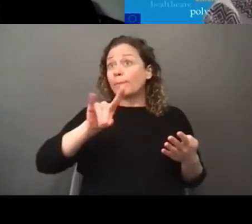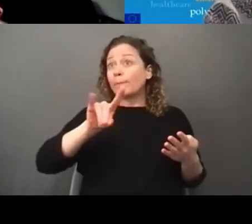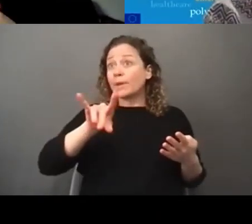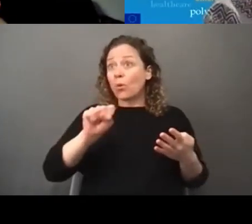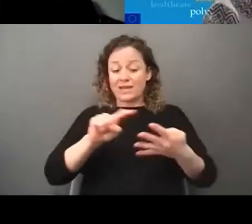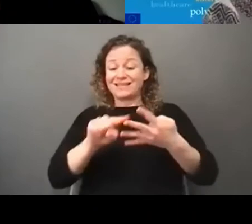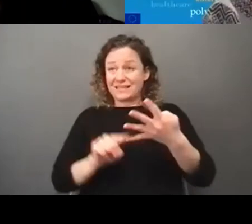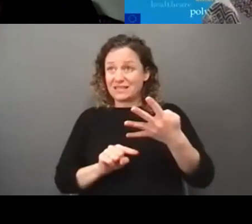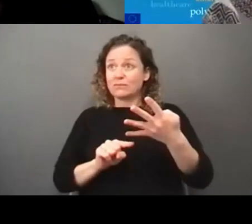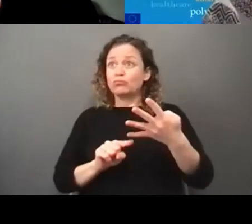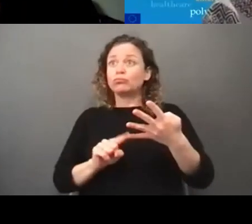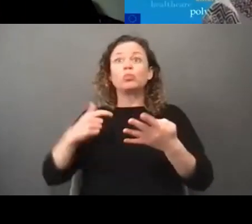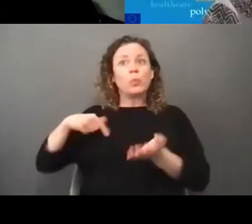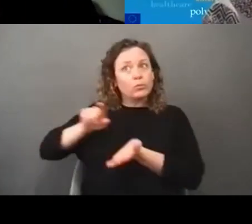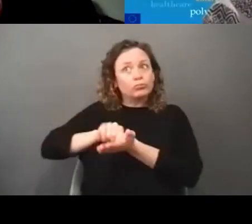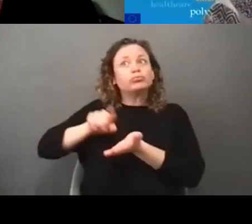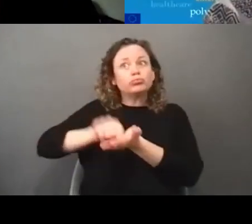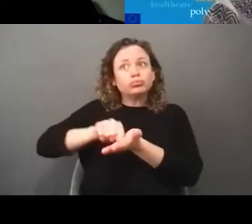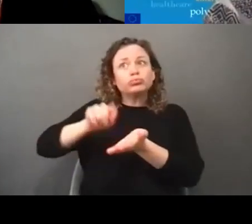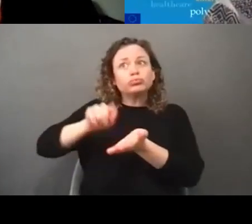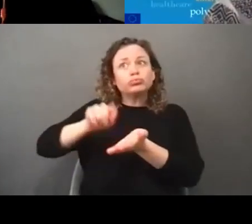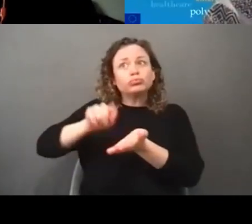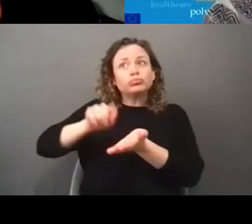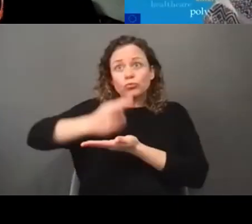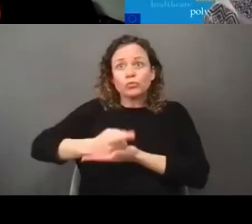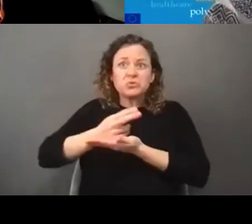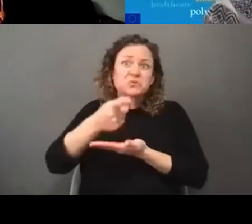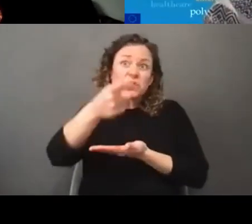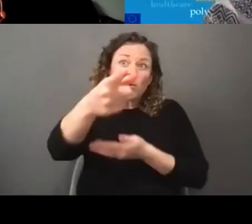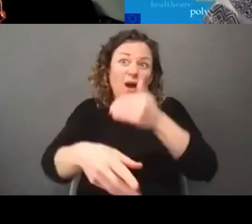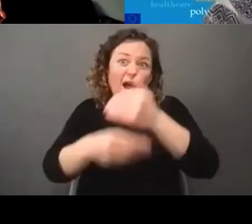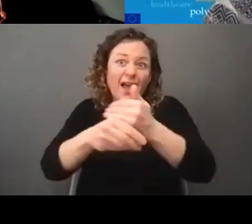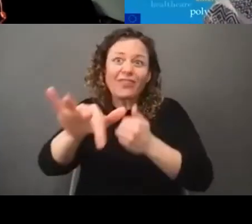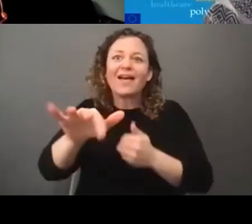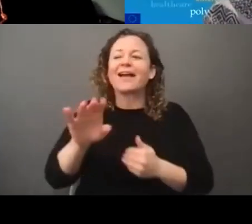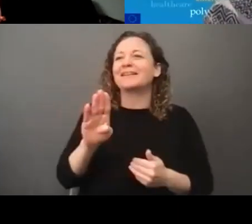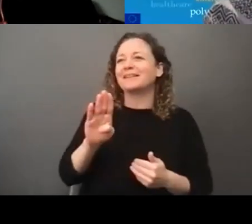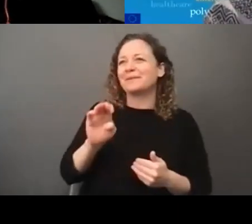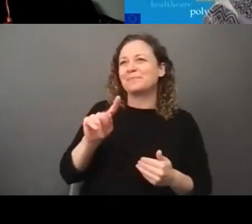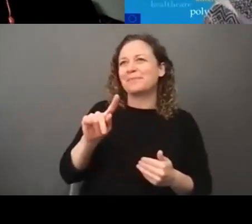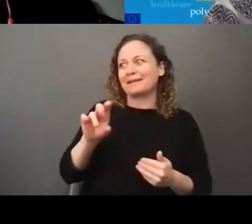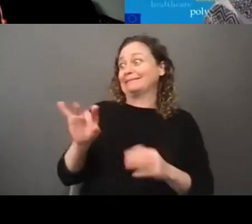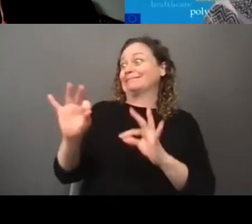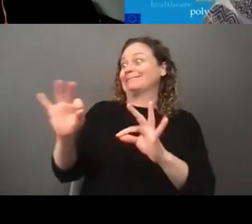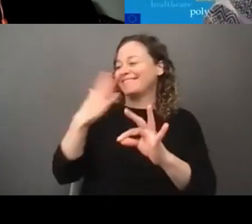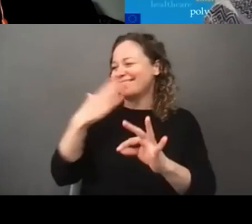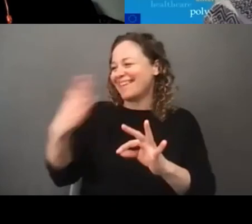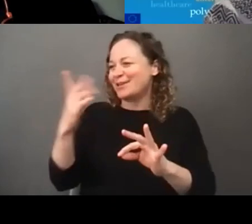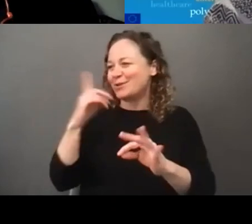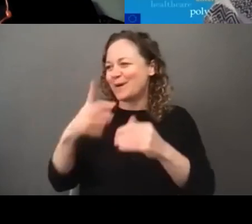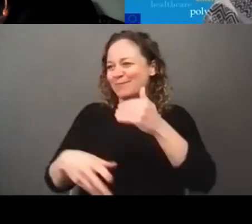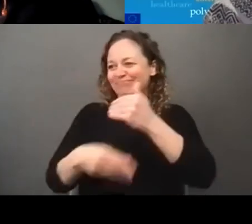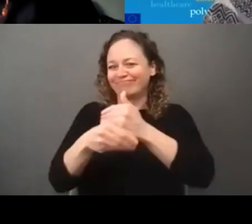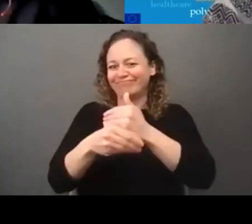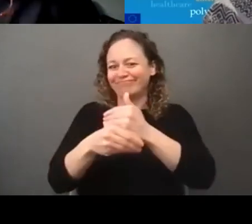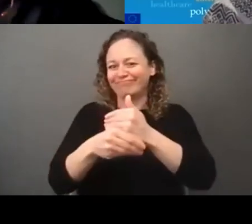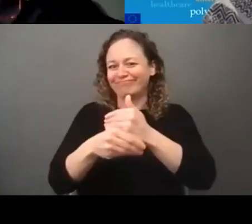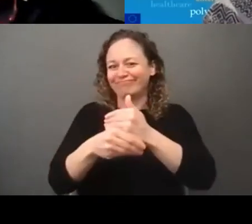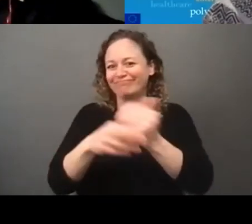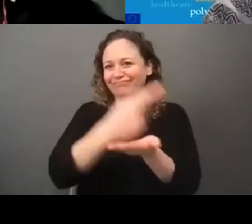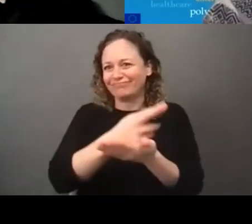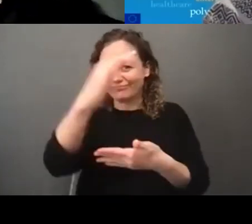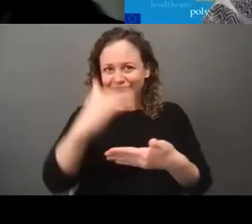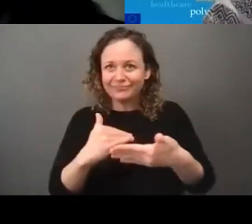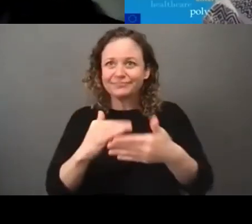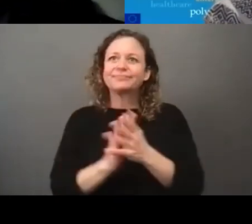Thank you. I will add that to the list of resources. It was more of a comment than a question, but it nonetheless bears